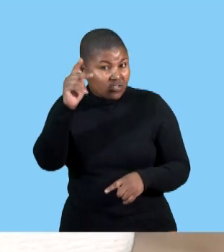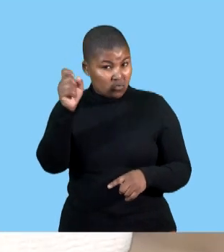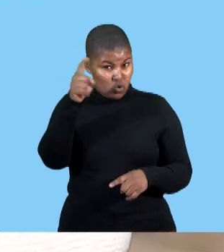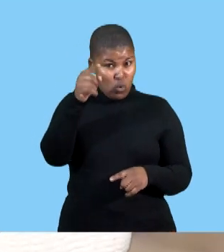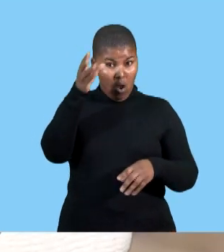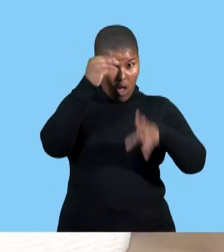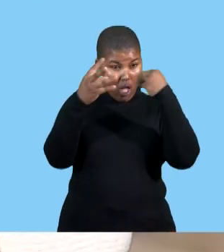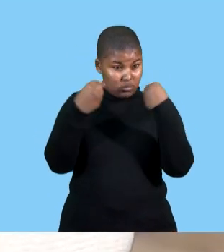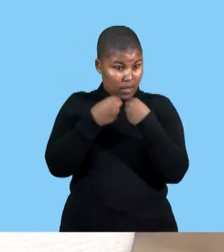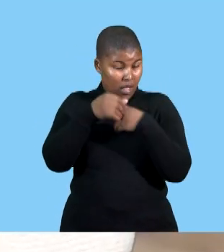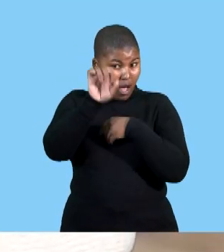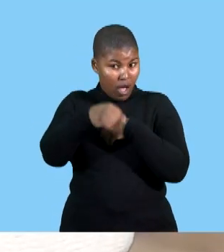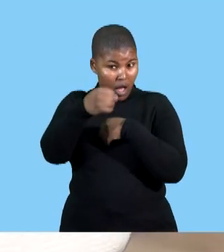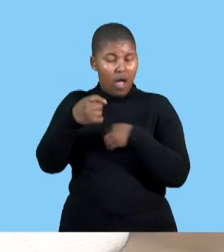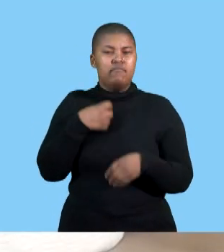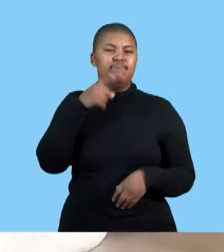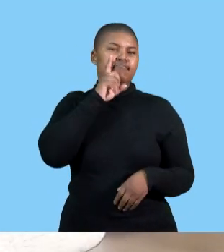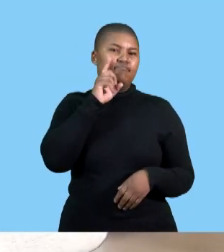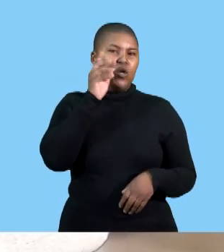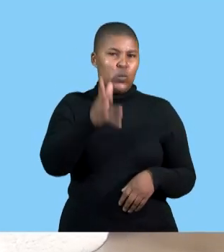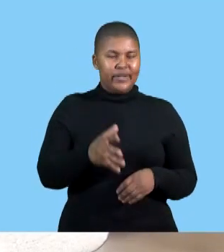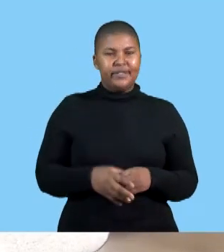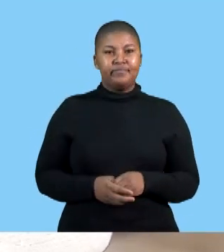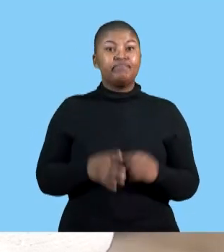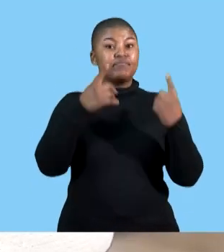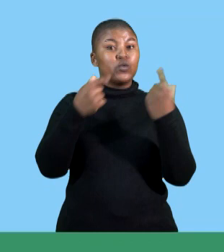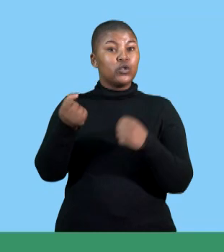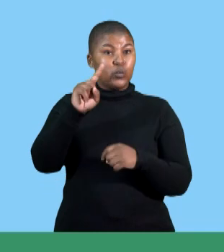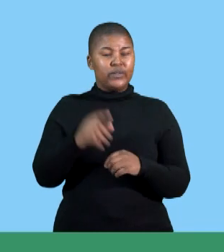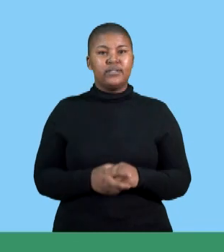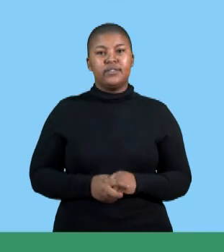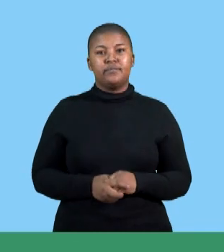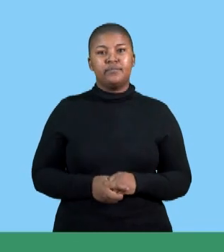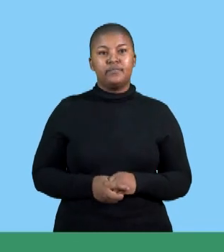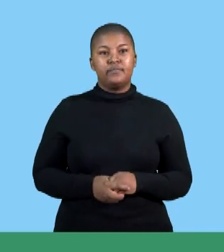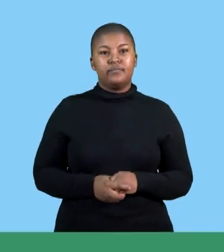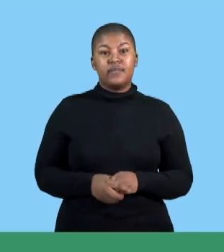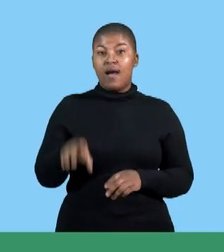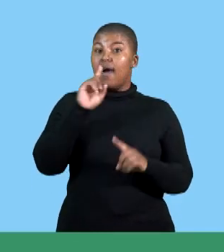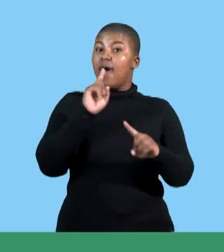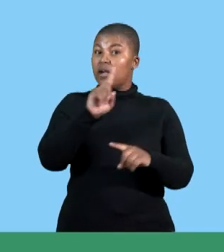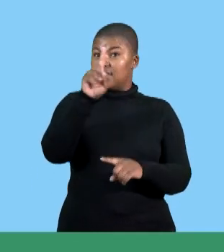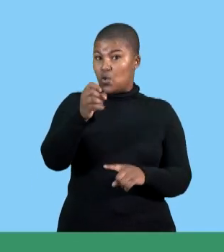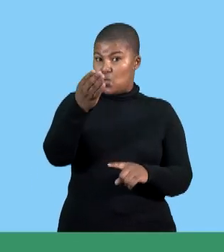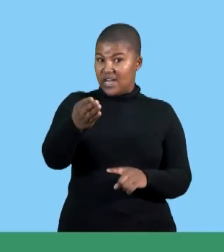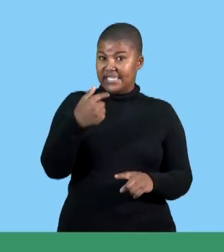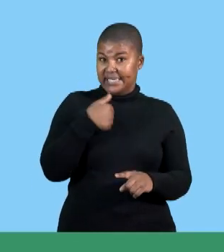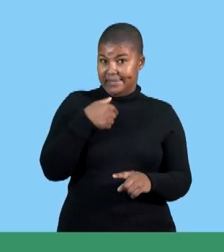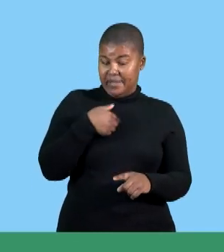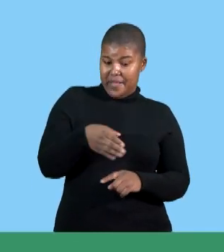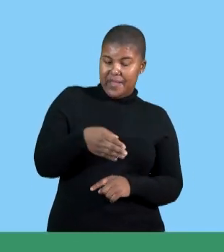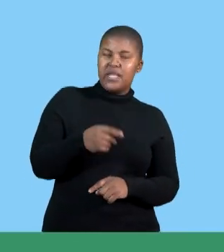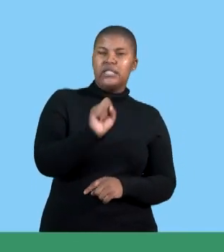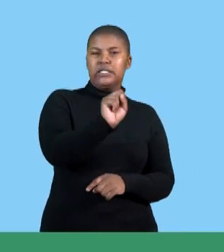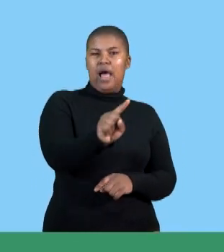to see if you learned in this lesson. So what you're going to do, you'll answer this question, but in my absence, of course. So you have to